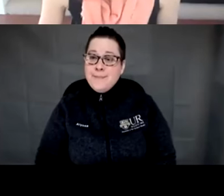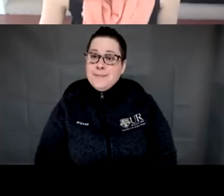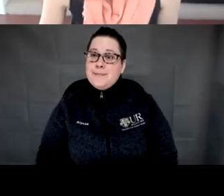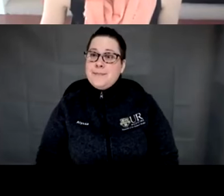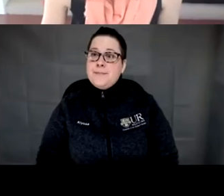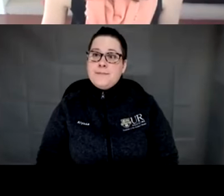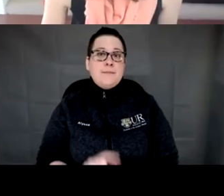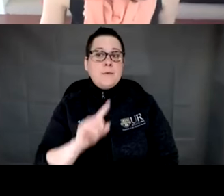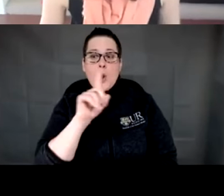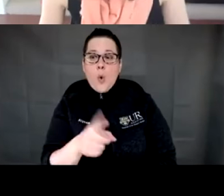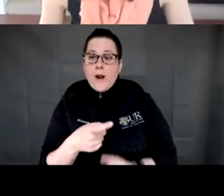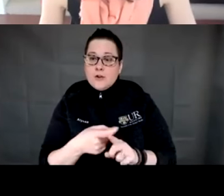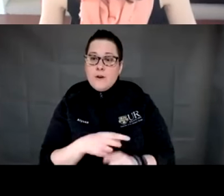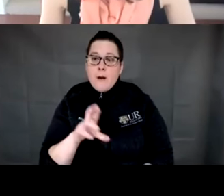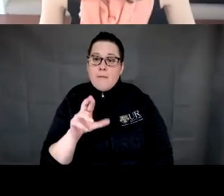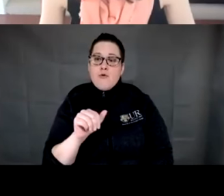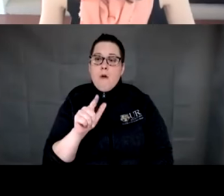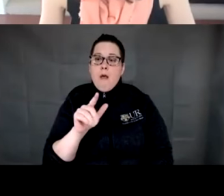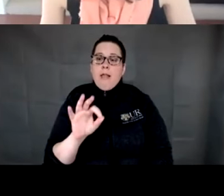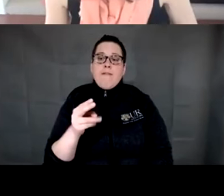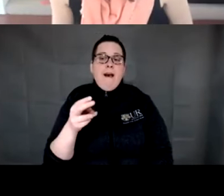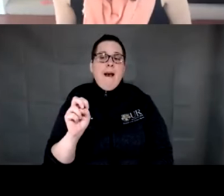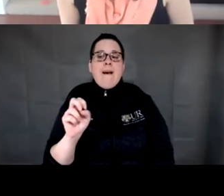We have a question from Ralph Hefner.